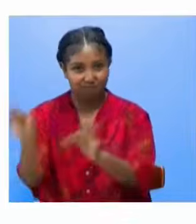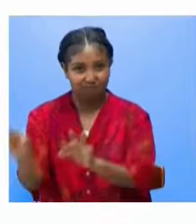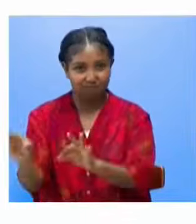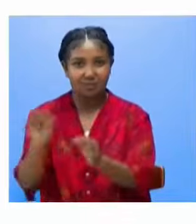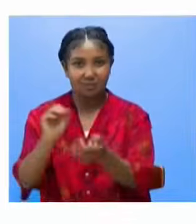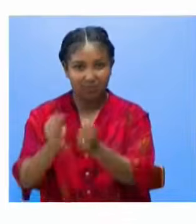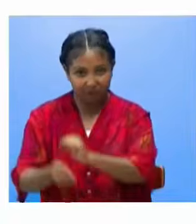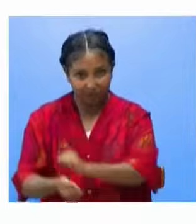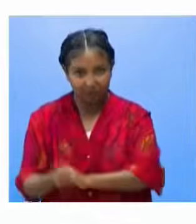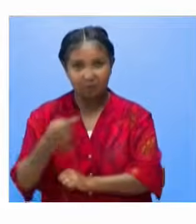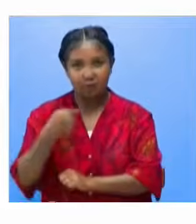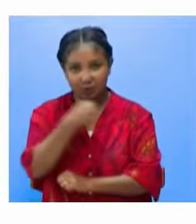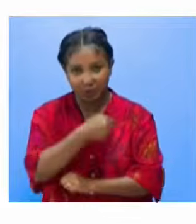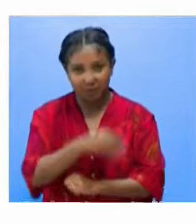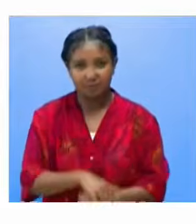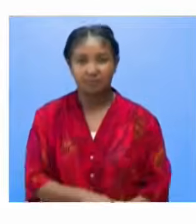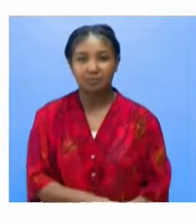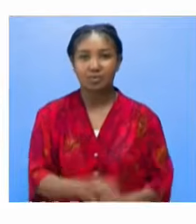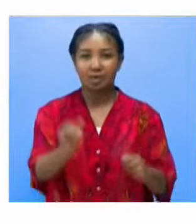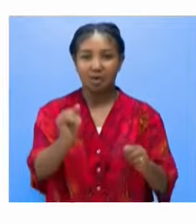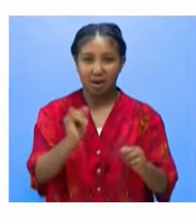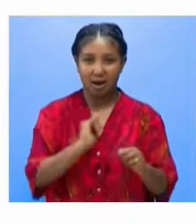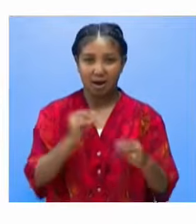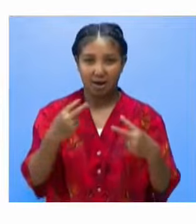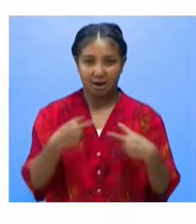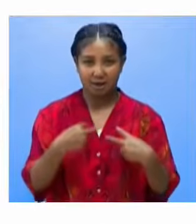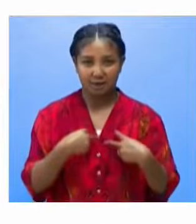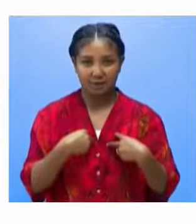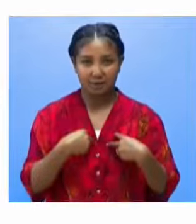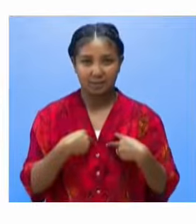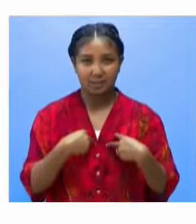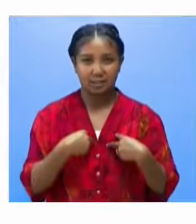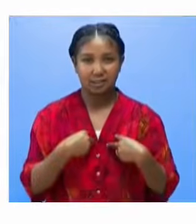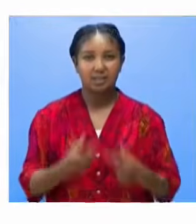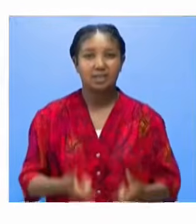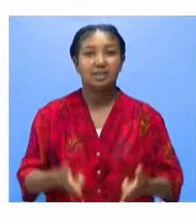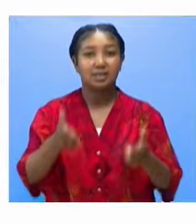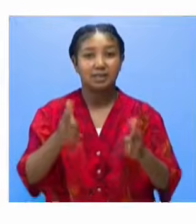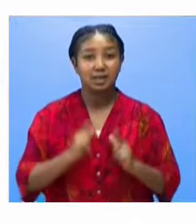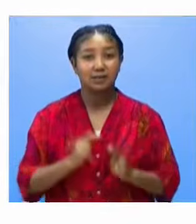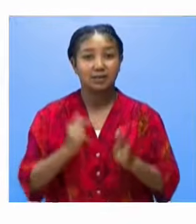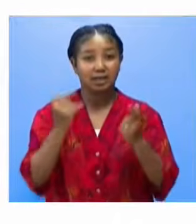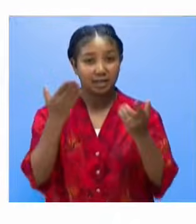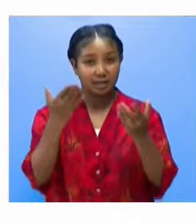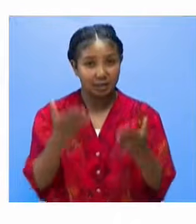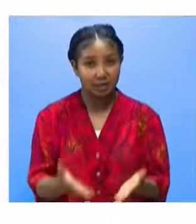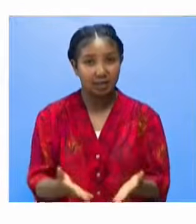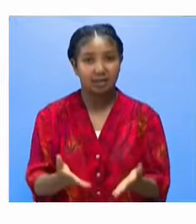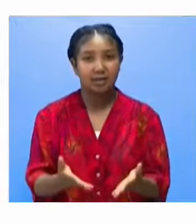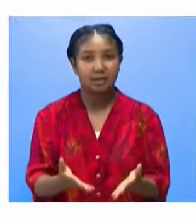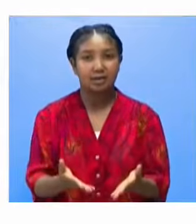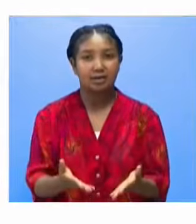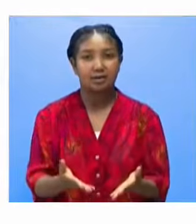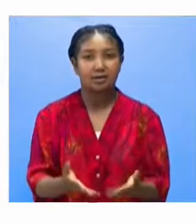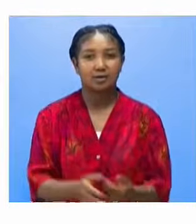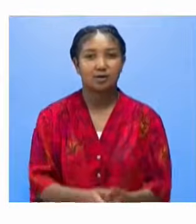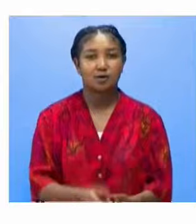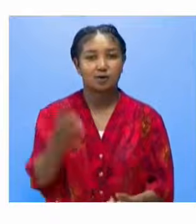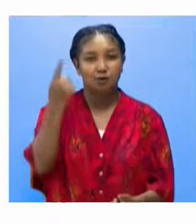4, we can say, I have lived here